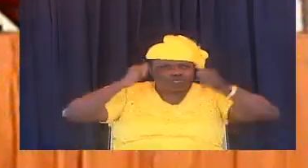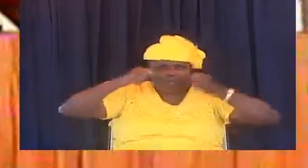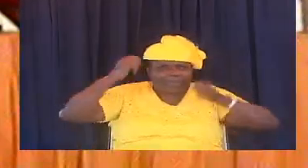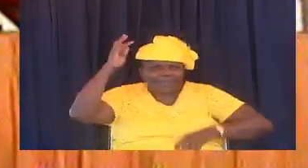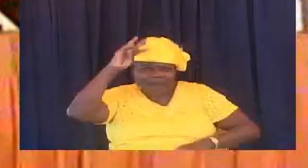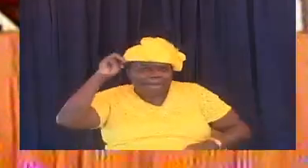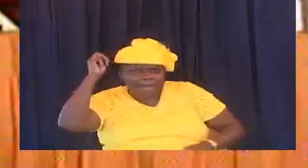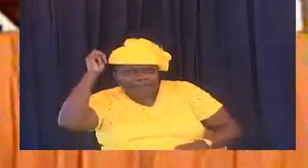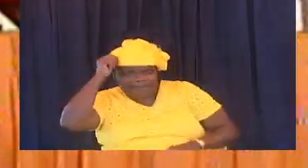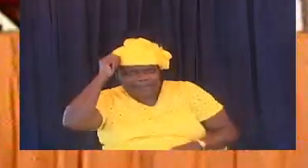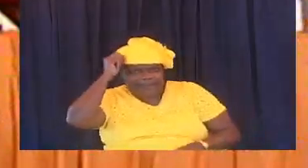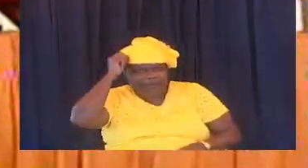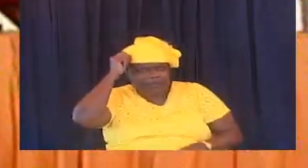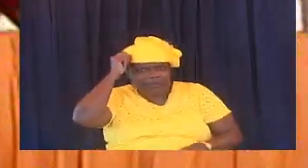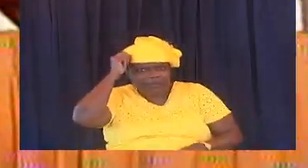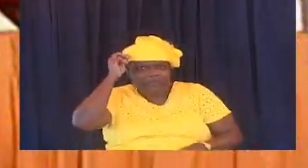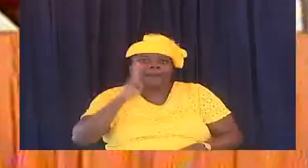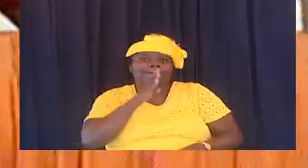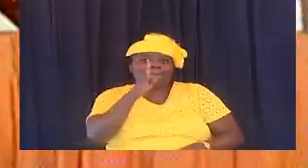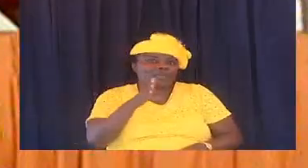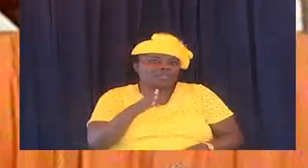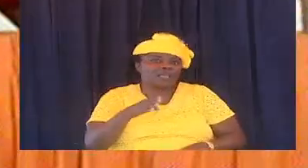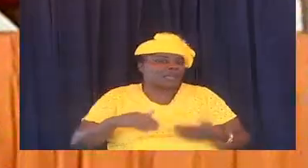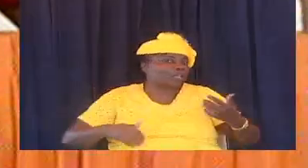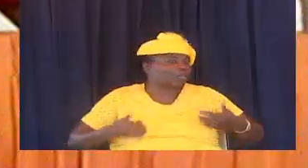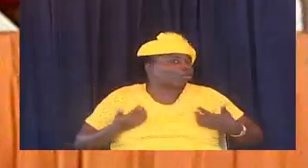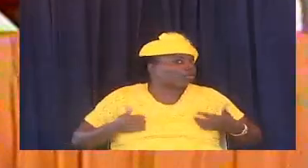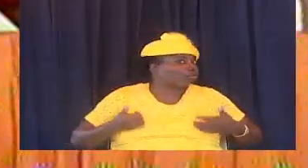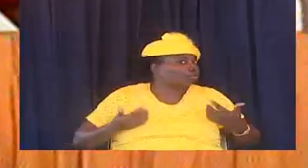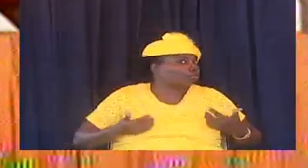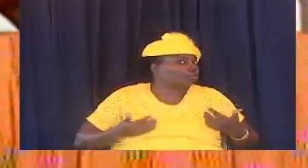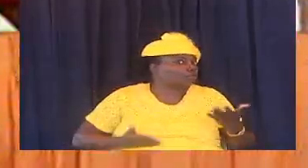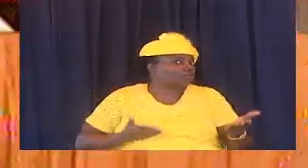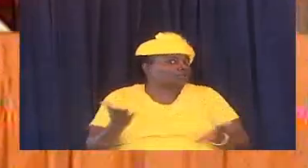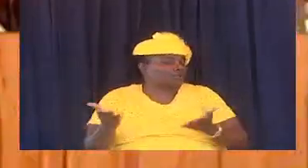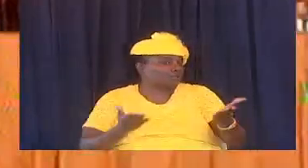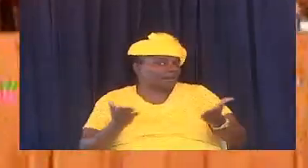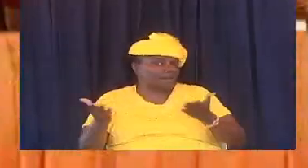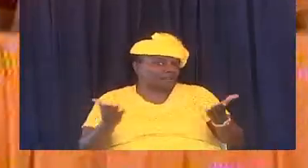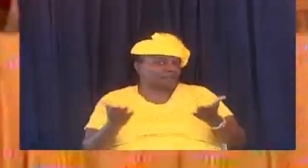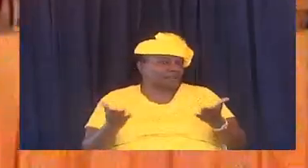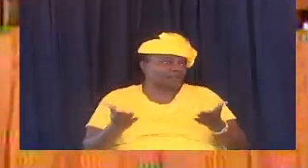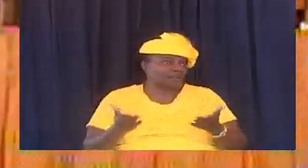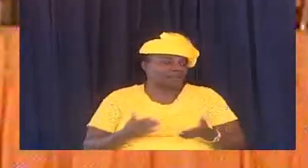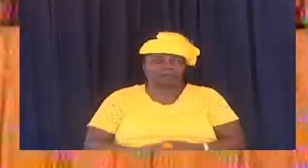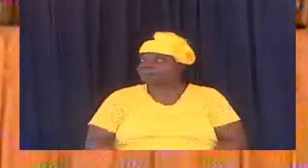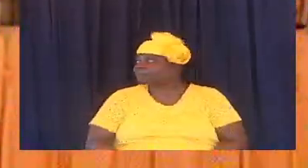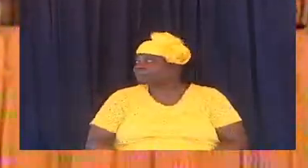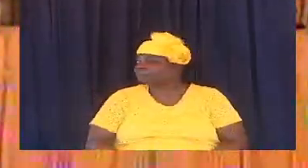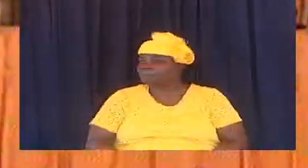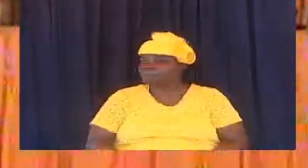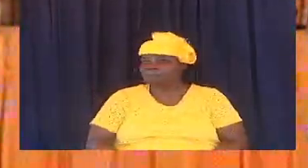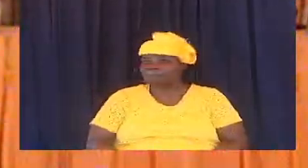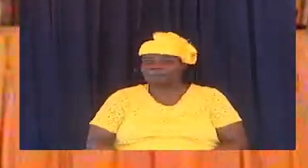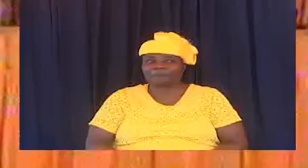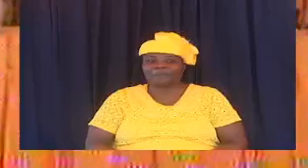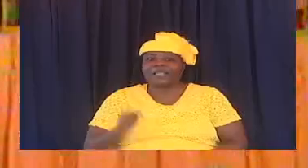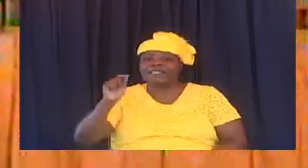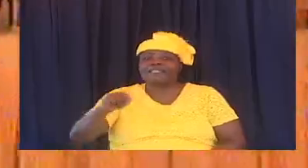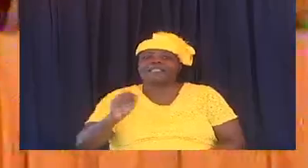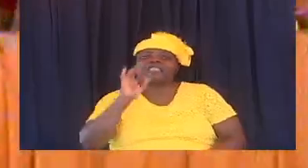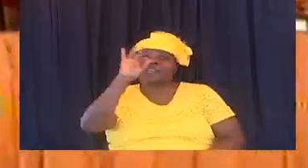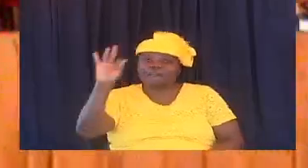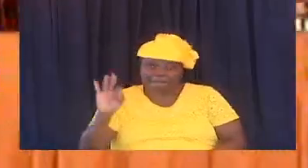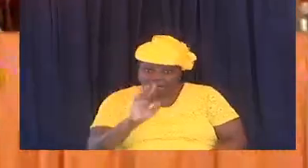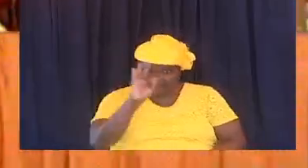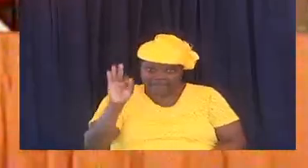Eh? Oh, good. All of us need to be there, and I invite us to be a part of youth service this